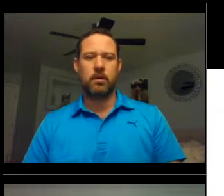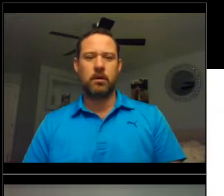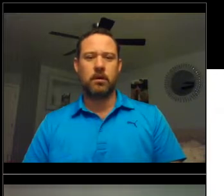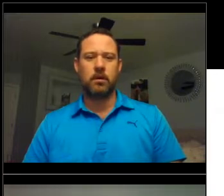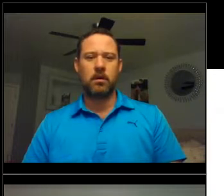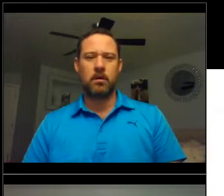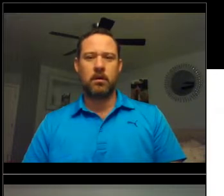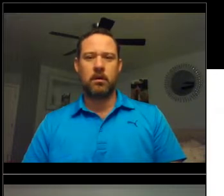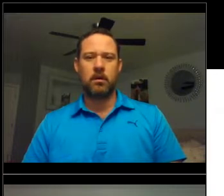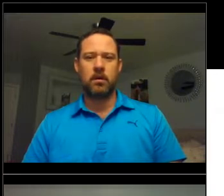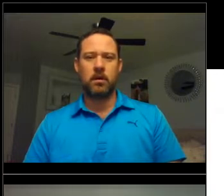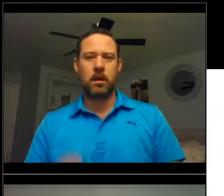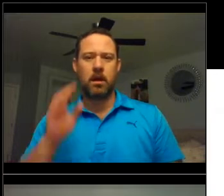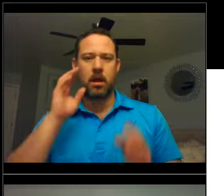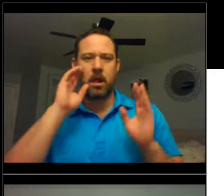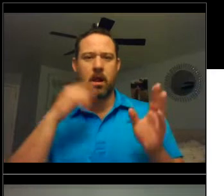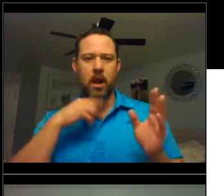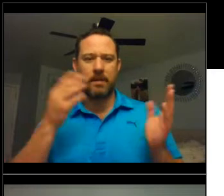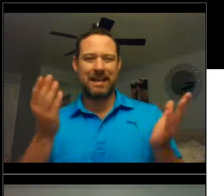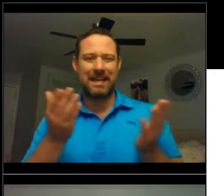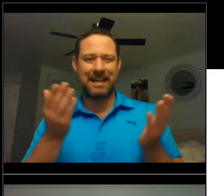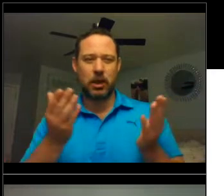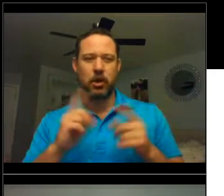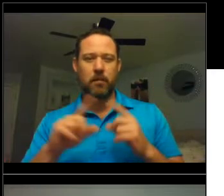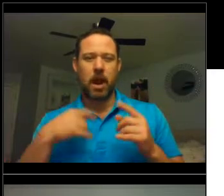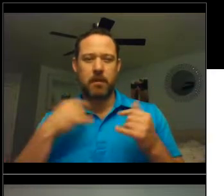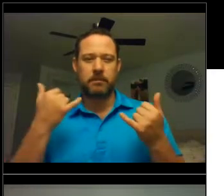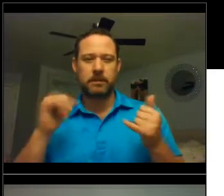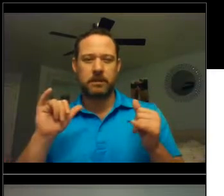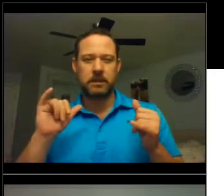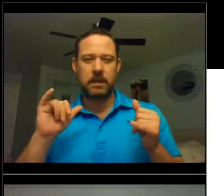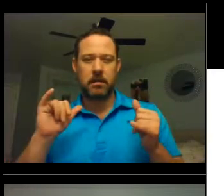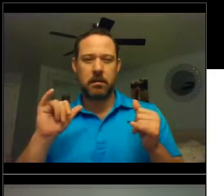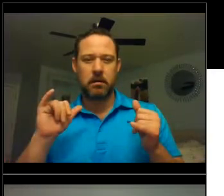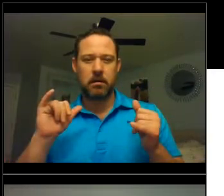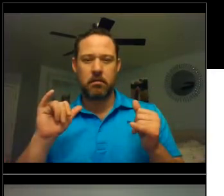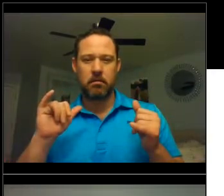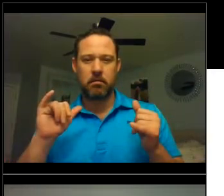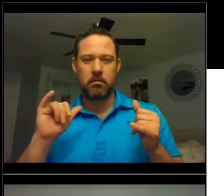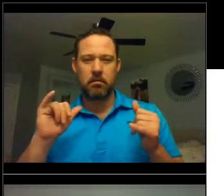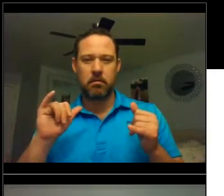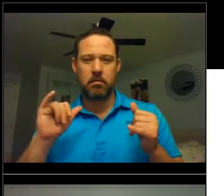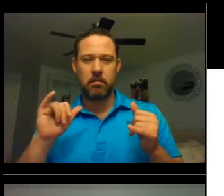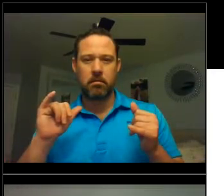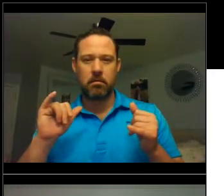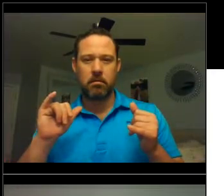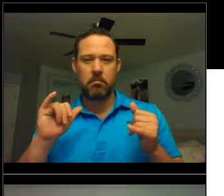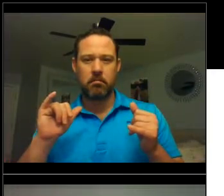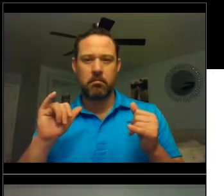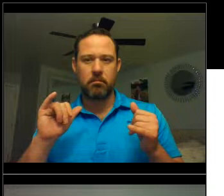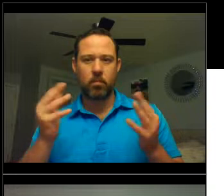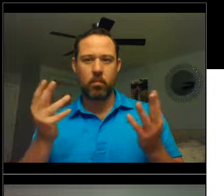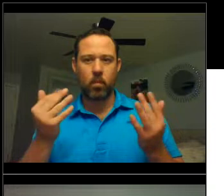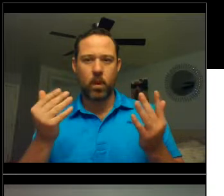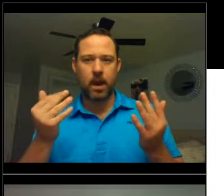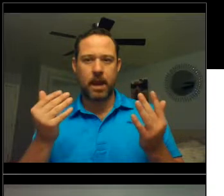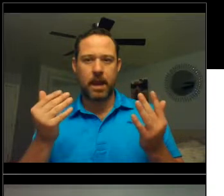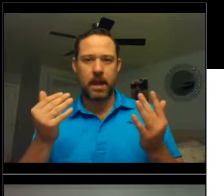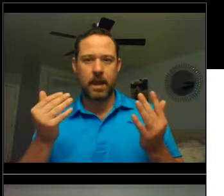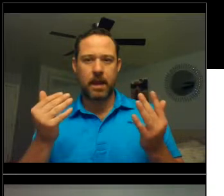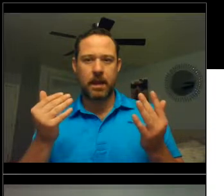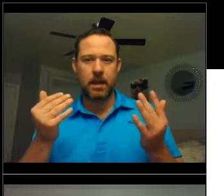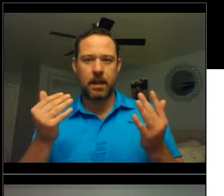Hello, I'm here, but I am still in everyone's mind. Okay. We'll hopefully